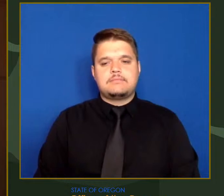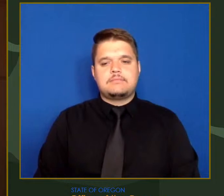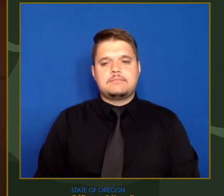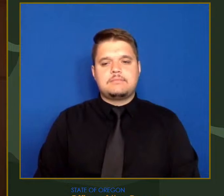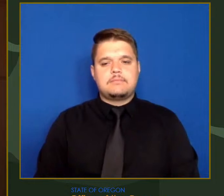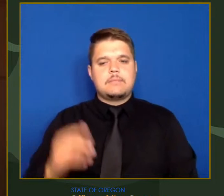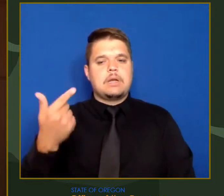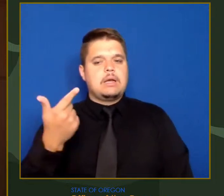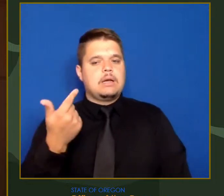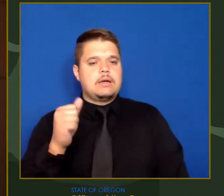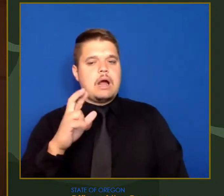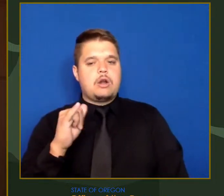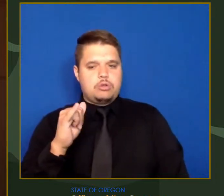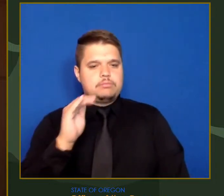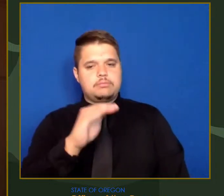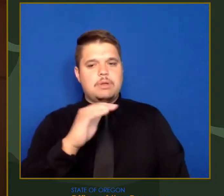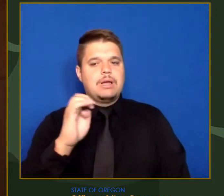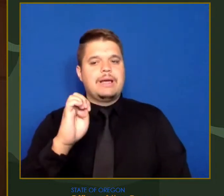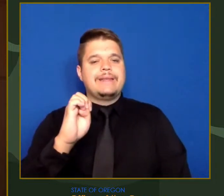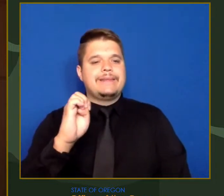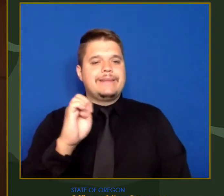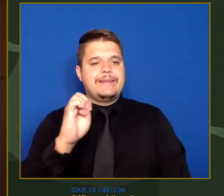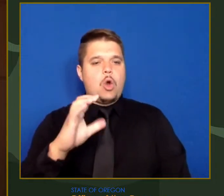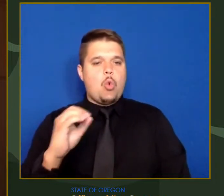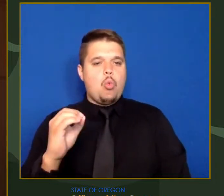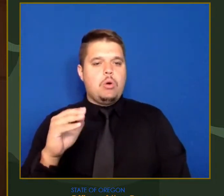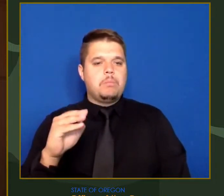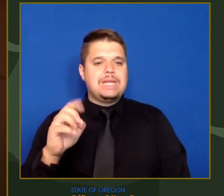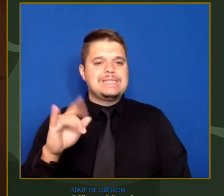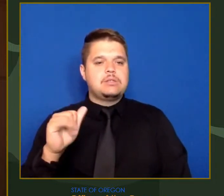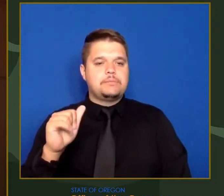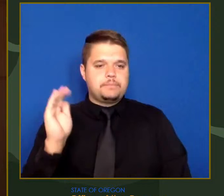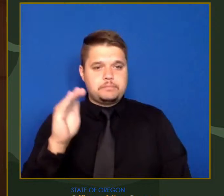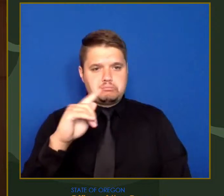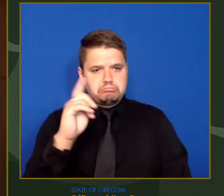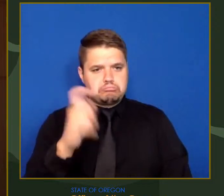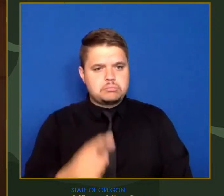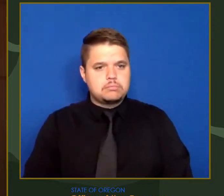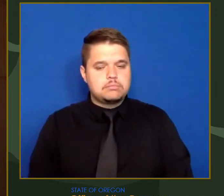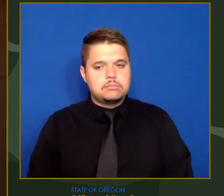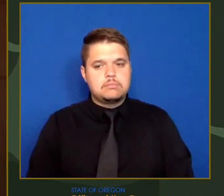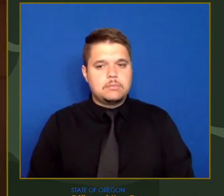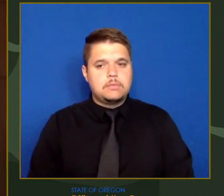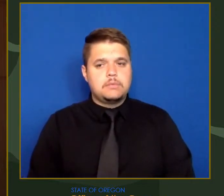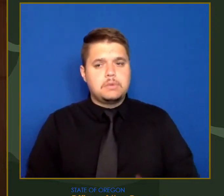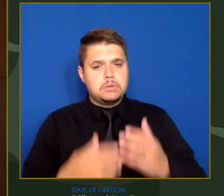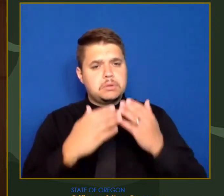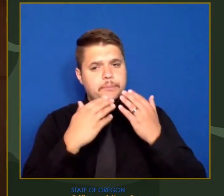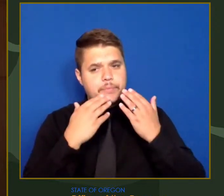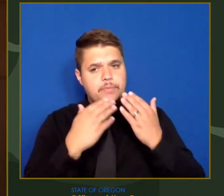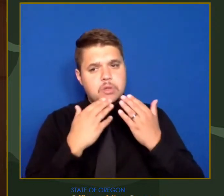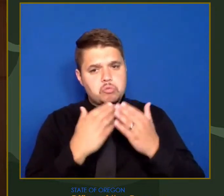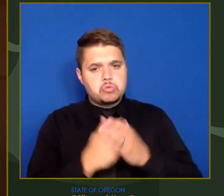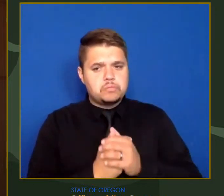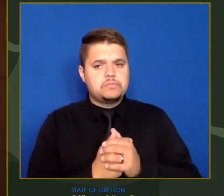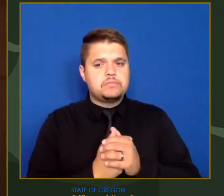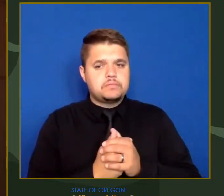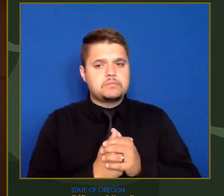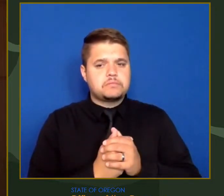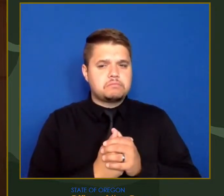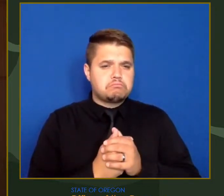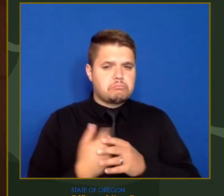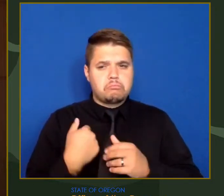Gary. Hi, thank you very much for taking my question. I wanted to find out about the situation